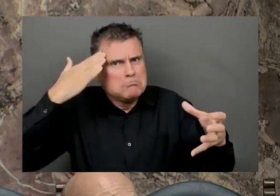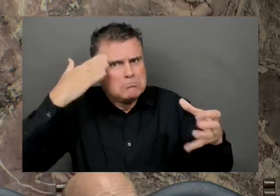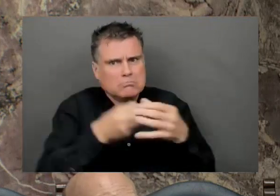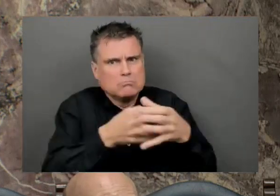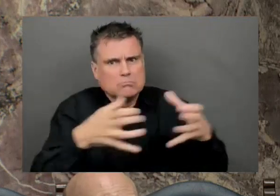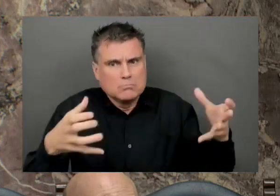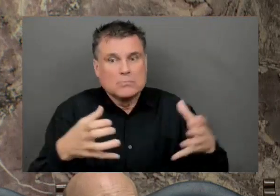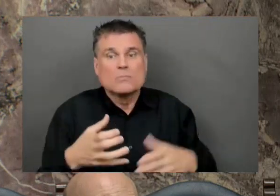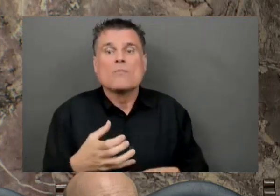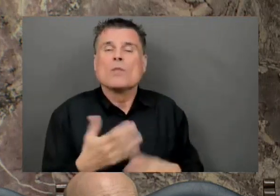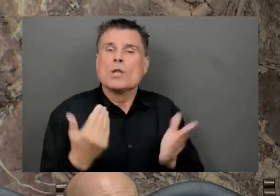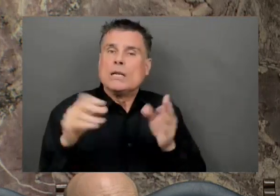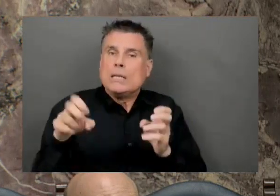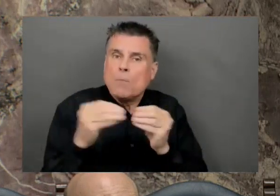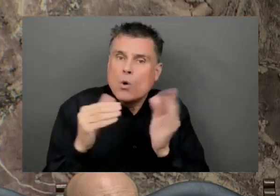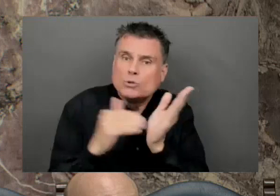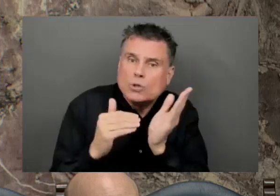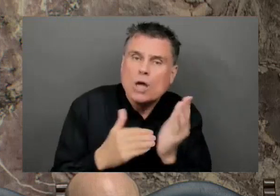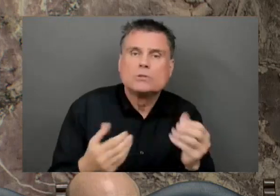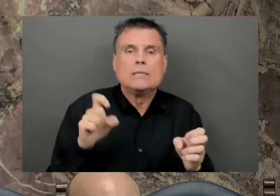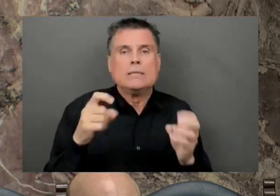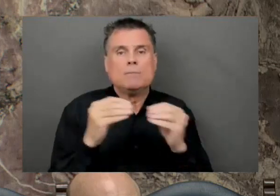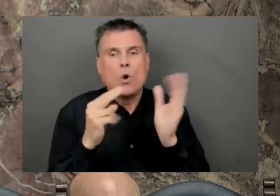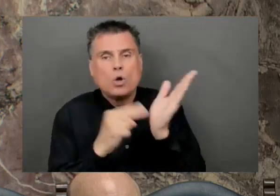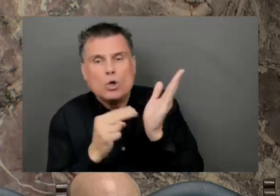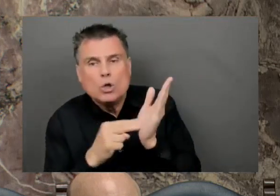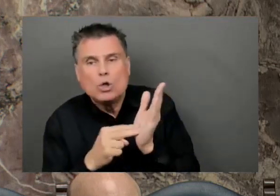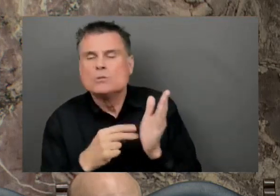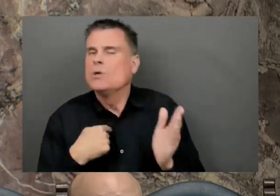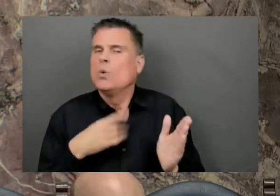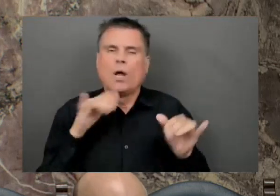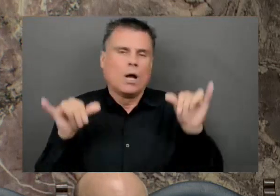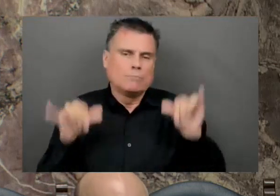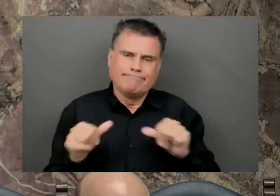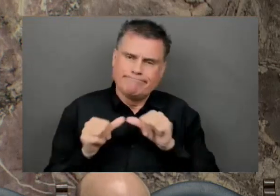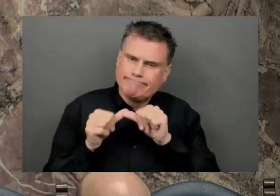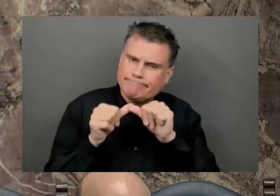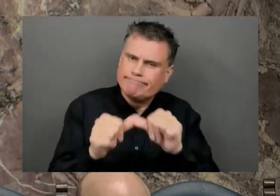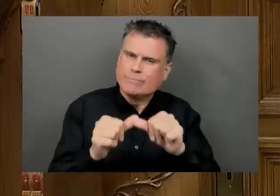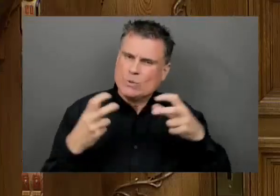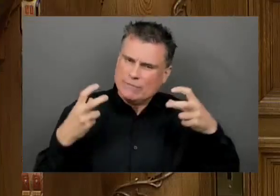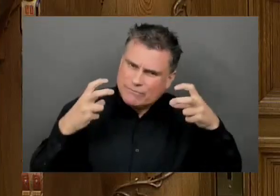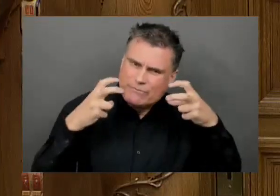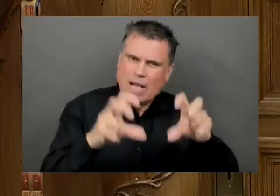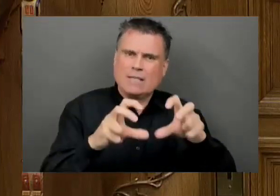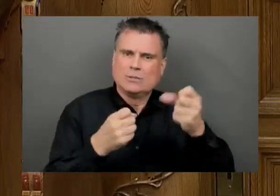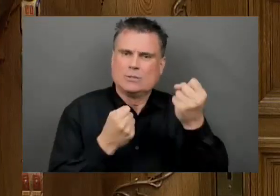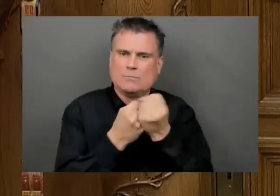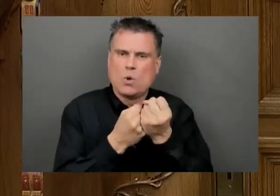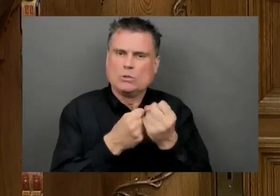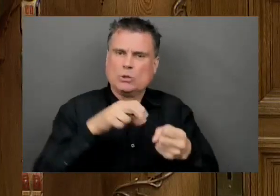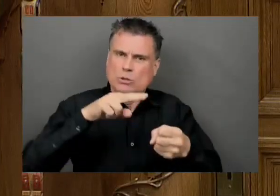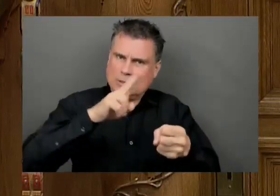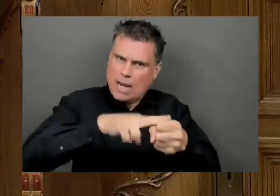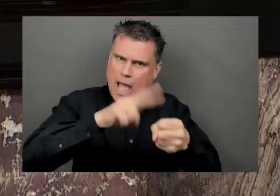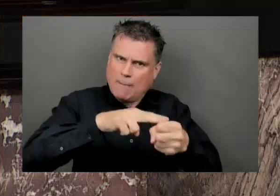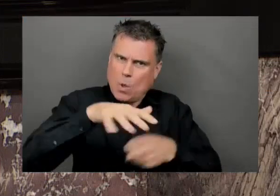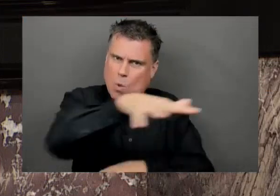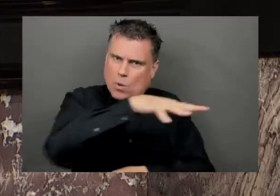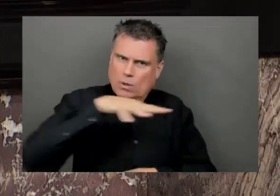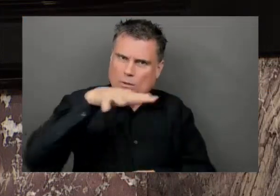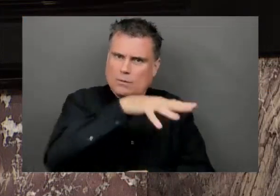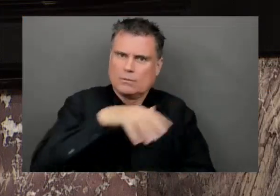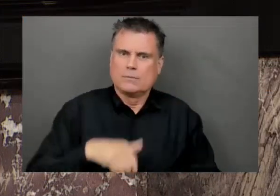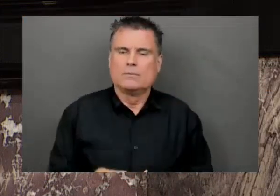all about. We are going to continue to invest in Nanaimo and support Nanaimo patients. Member supplemental. Thank you, Speaker. The